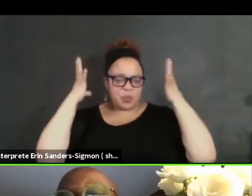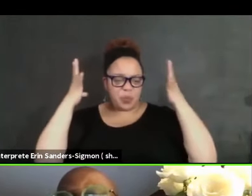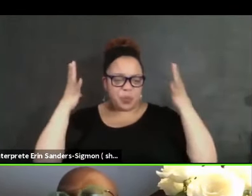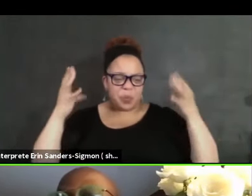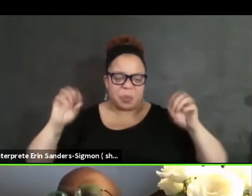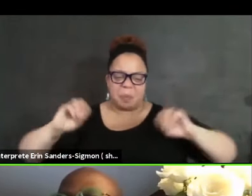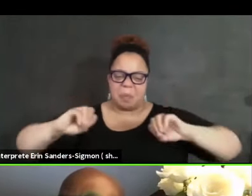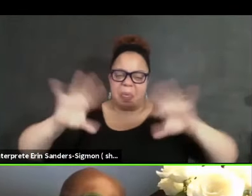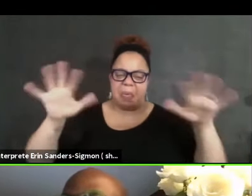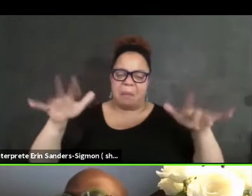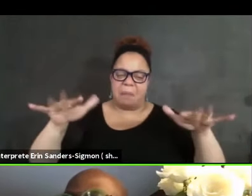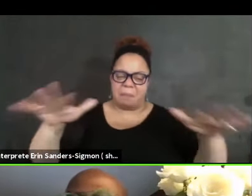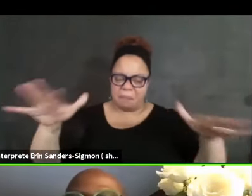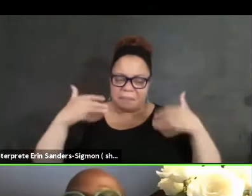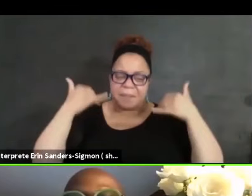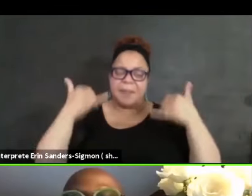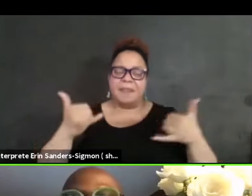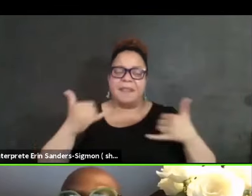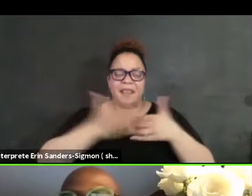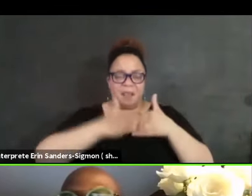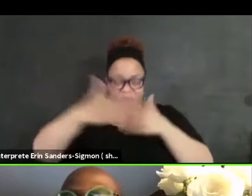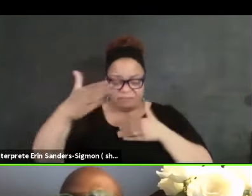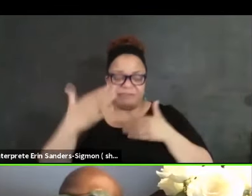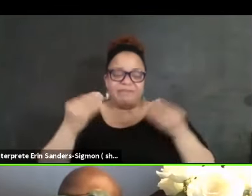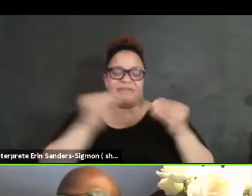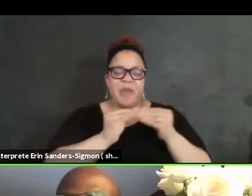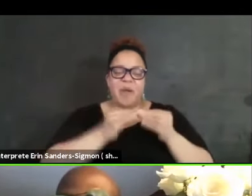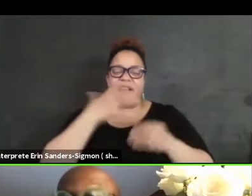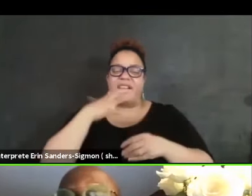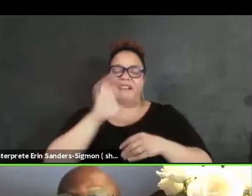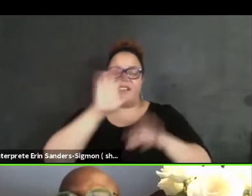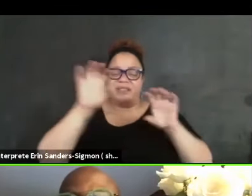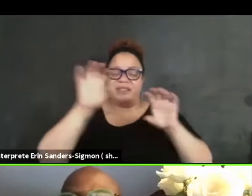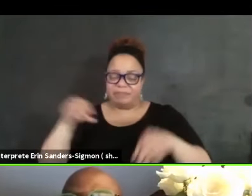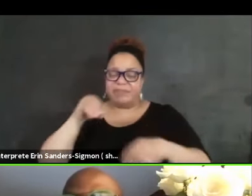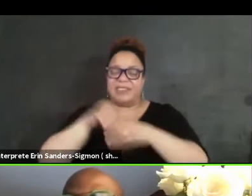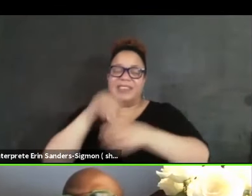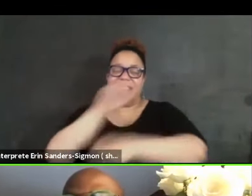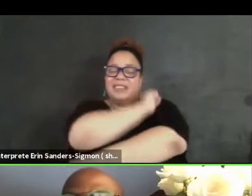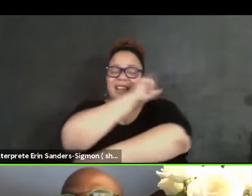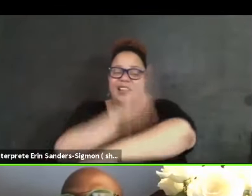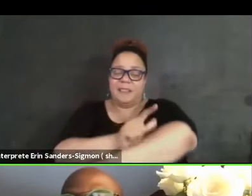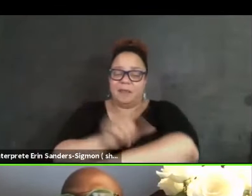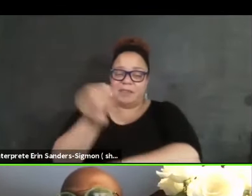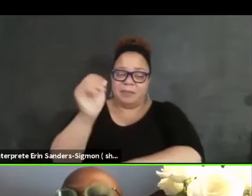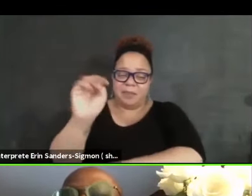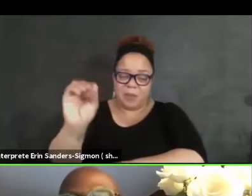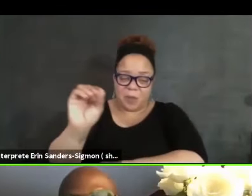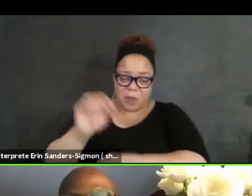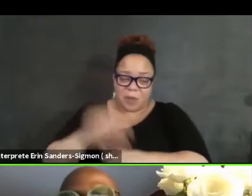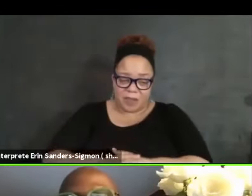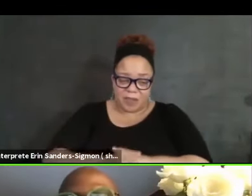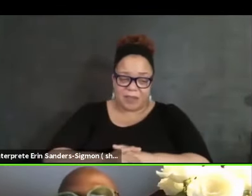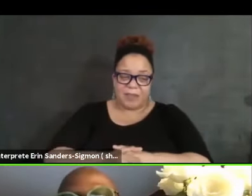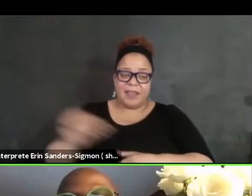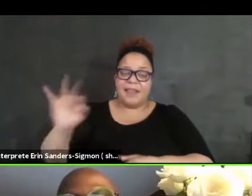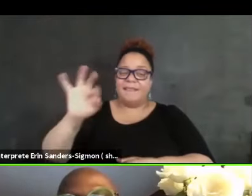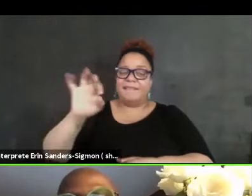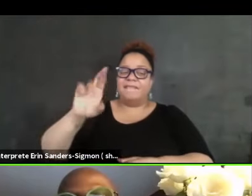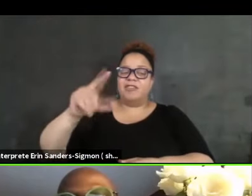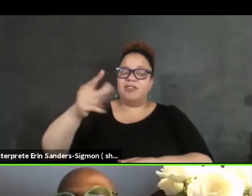Louis, Missouri, of course, in Ferguson County, birthplace of several